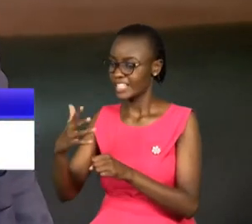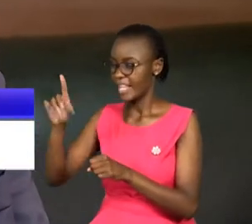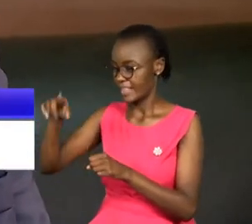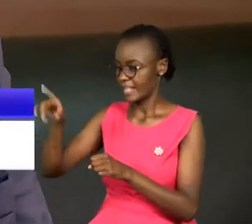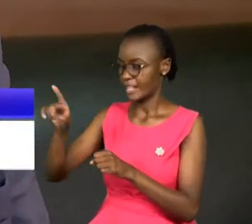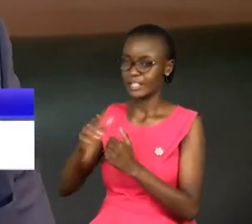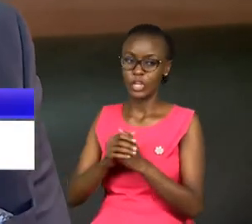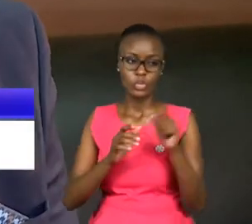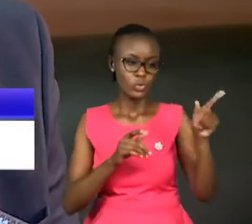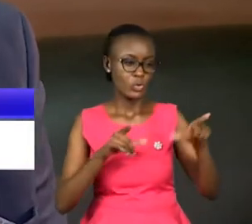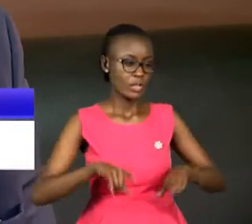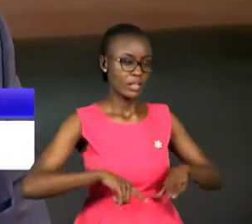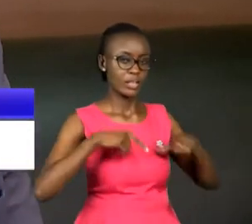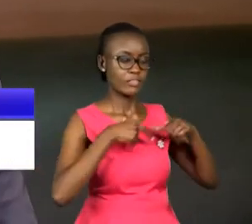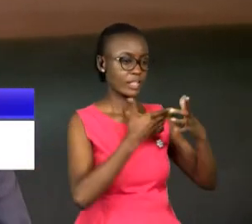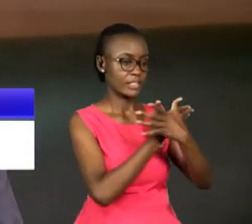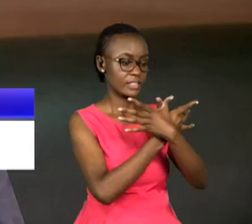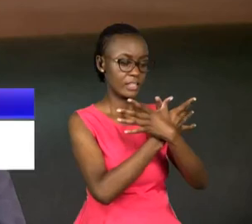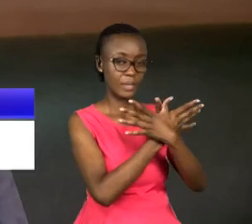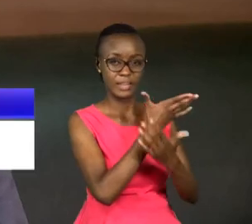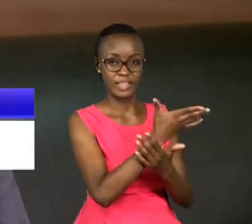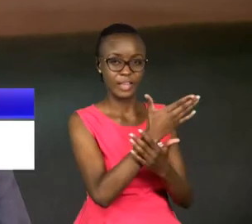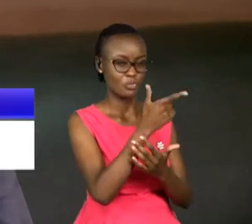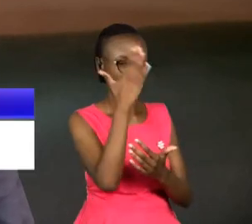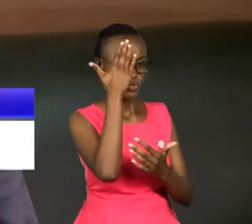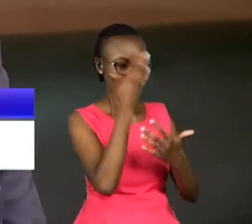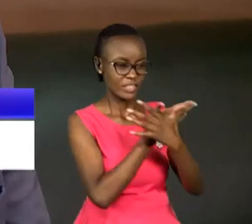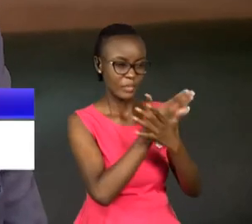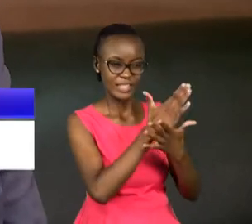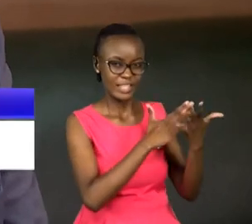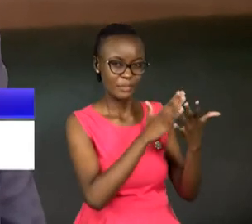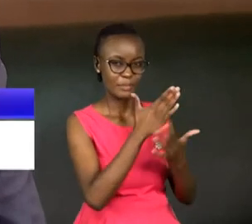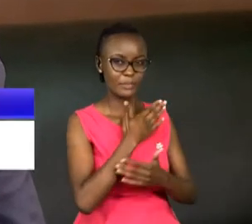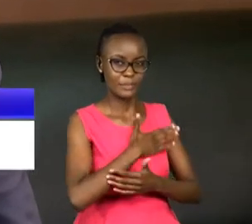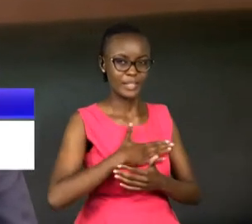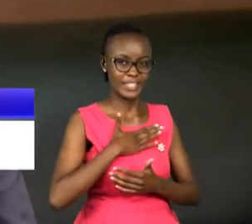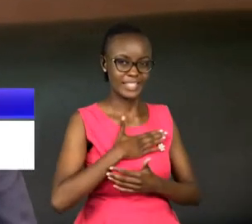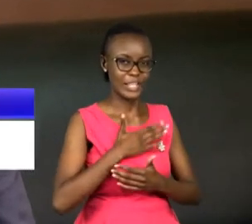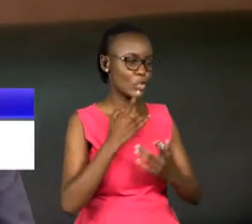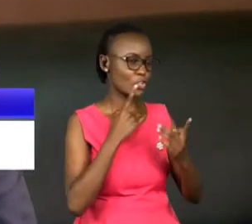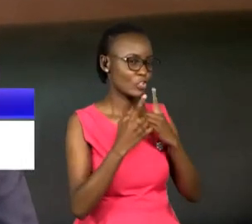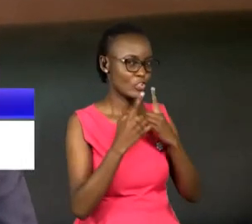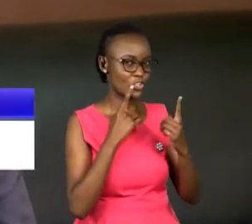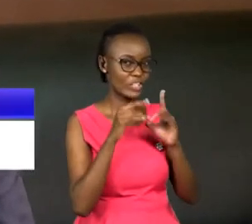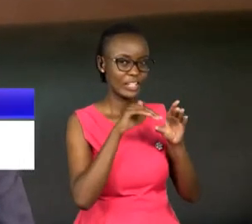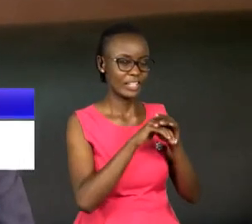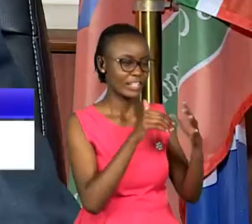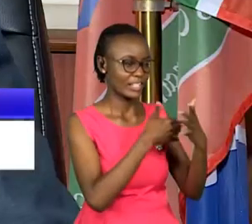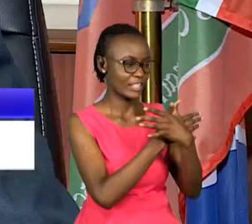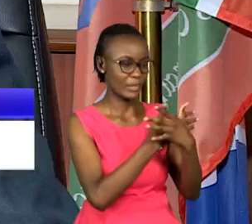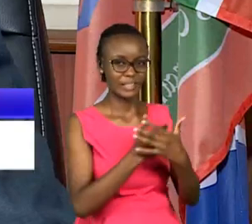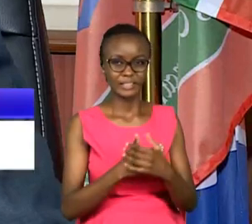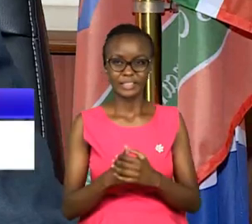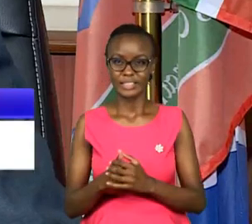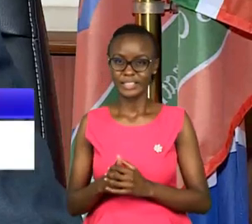lived in Germany for a bit and studied there. I bet you know a bit of German. I'd like you to sign out in German.